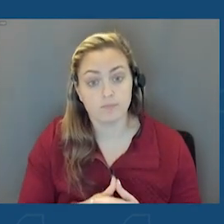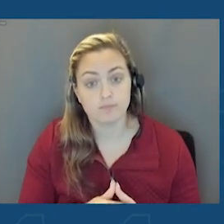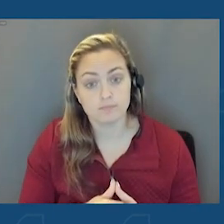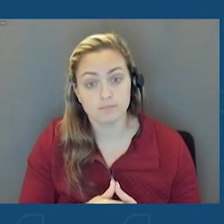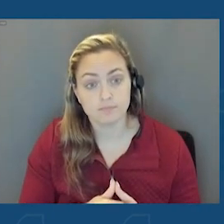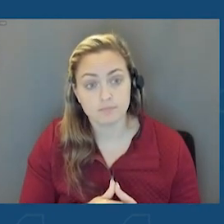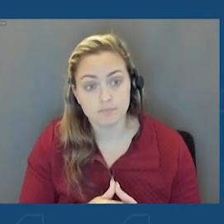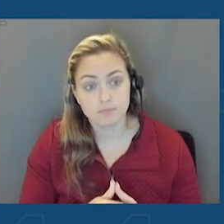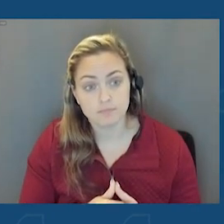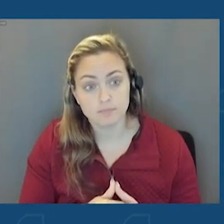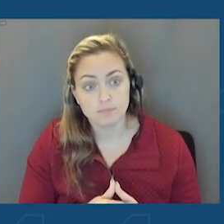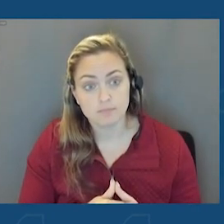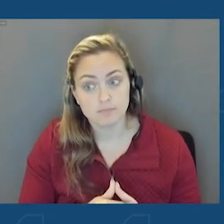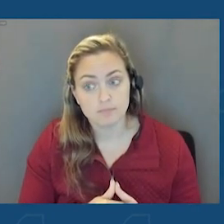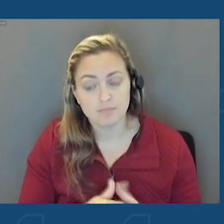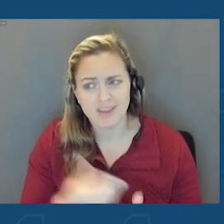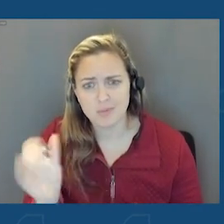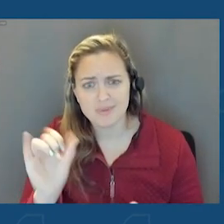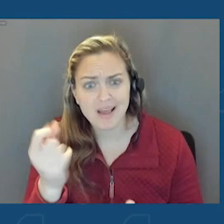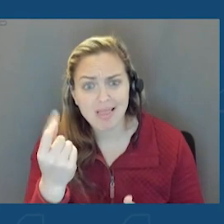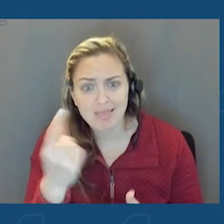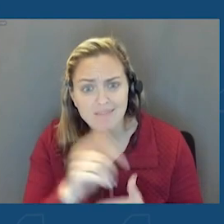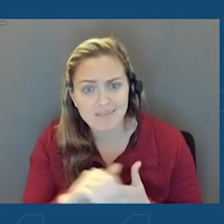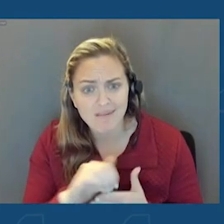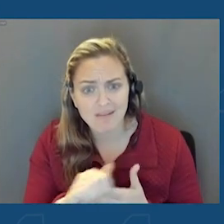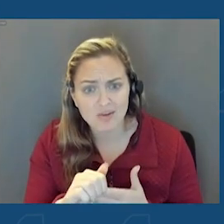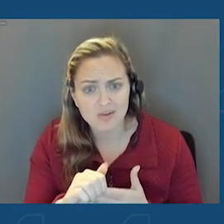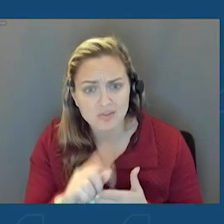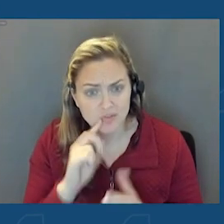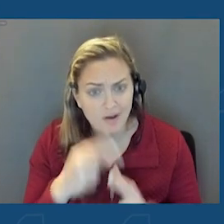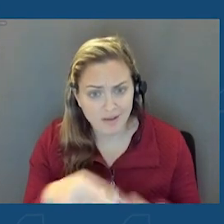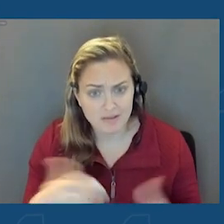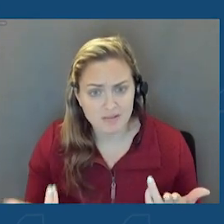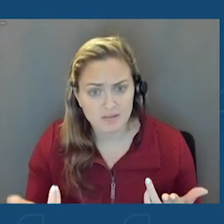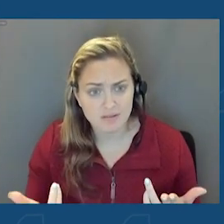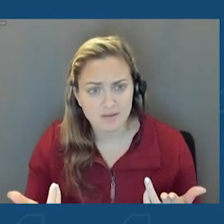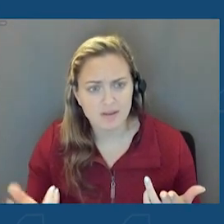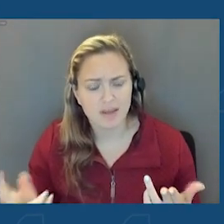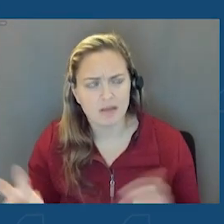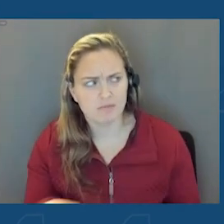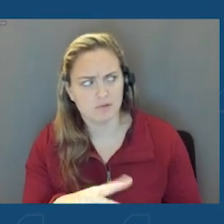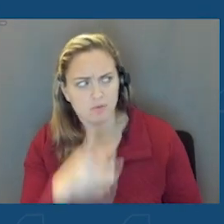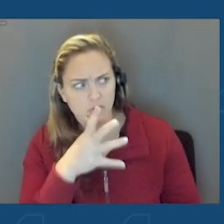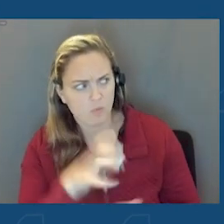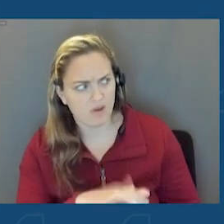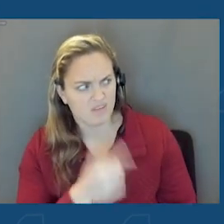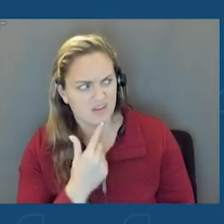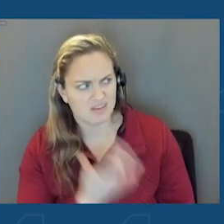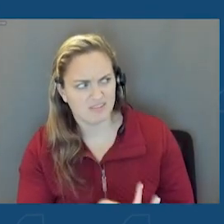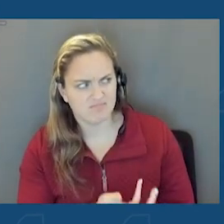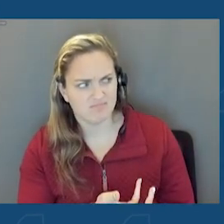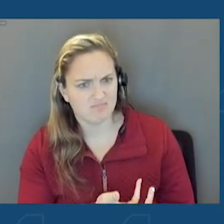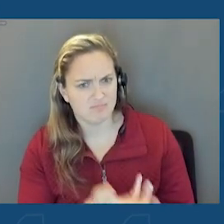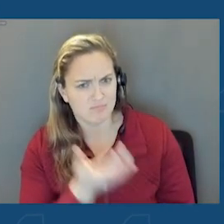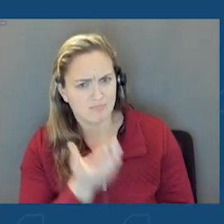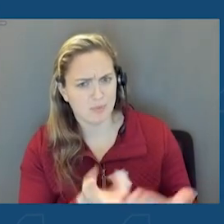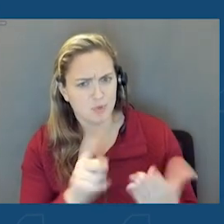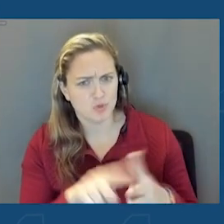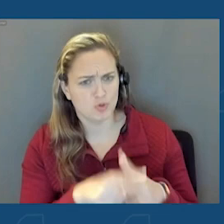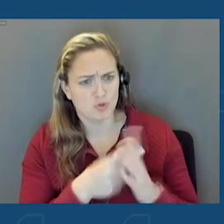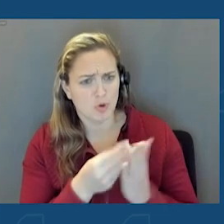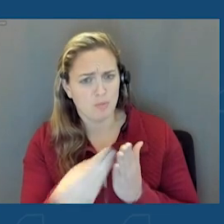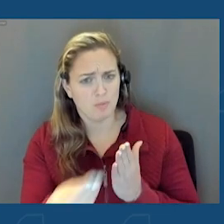the carton of eggs was like $11, I kid you not. And I turned to my wife and I said to her, maybe we should start buying